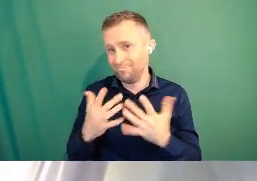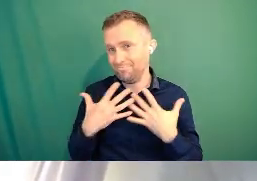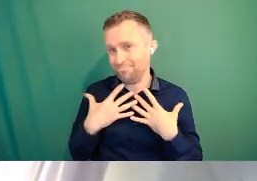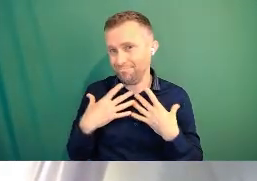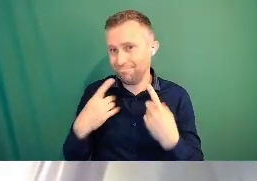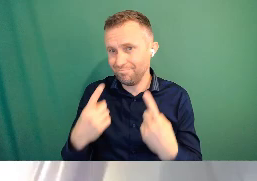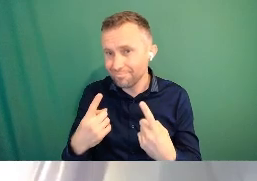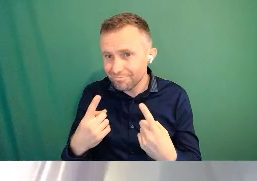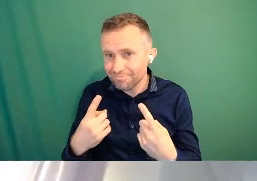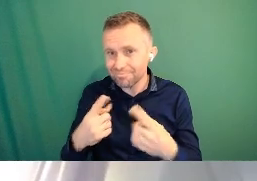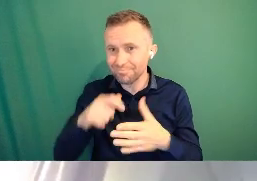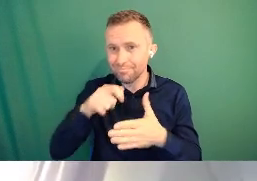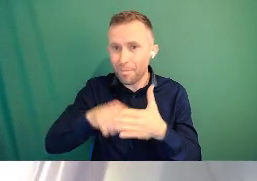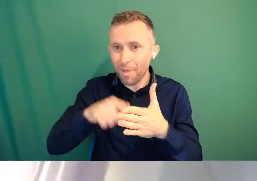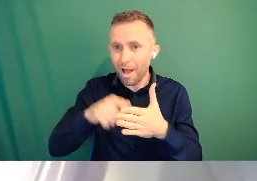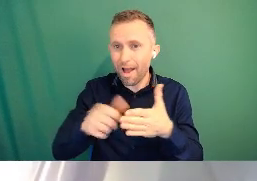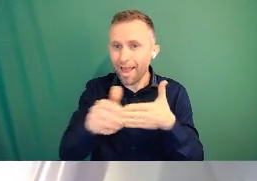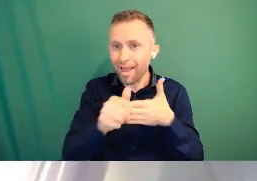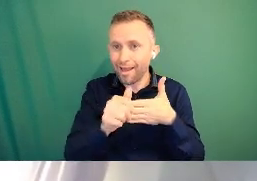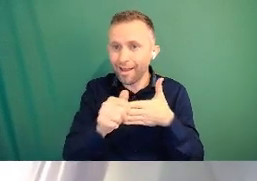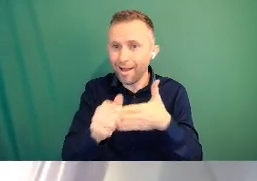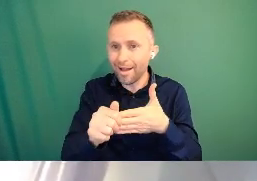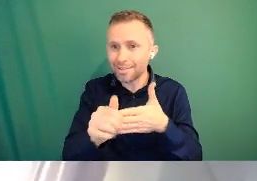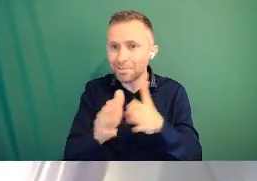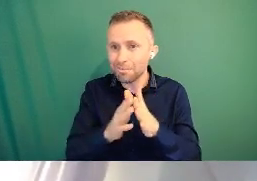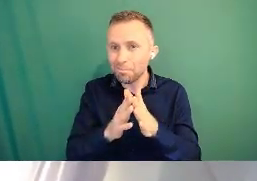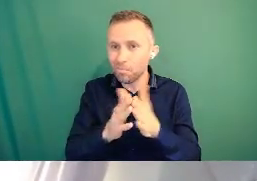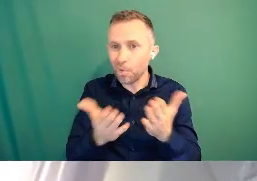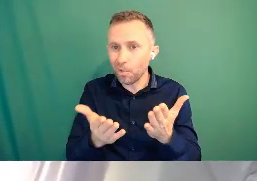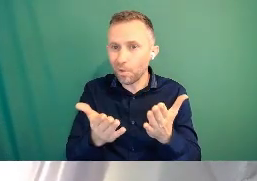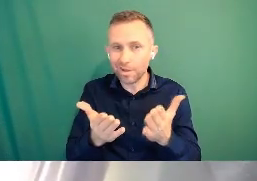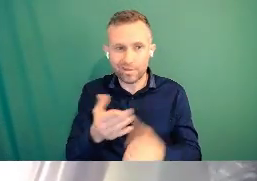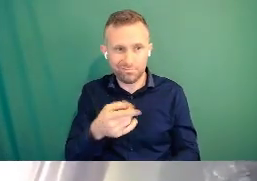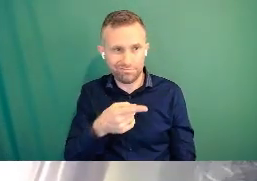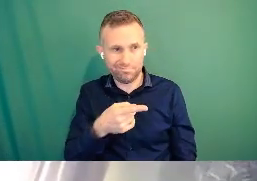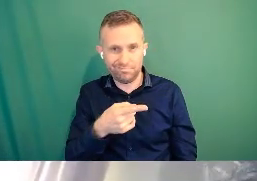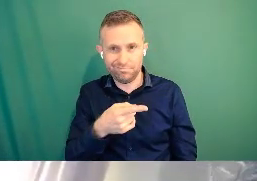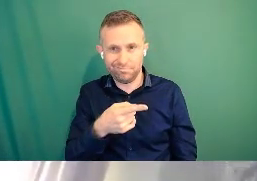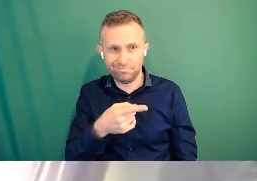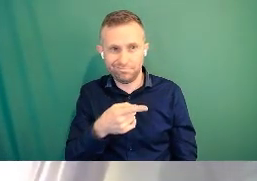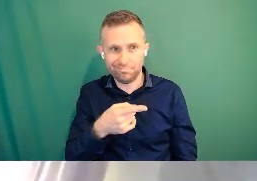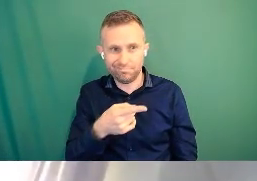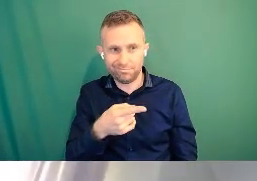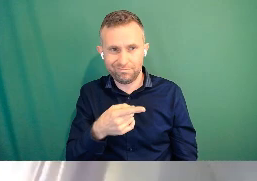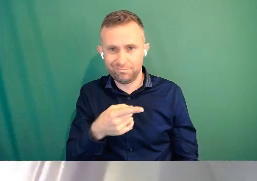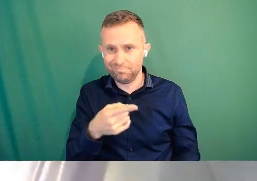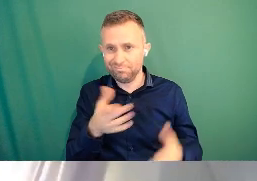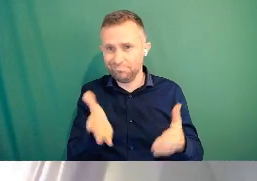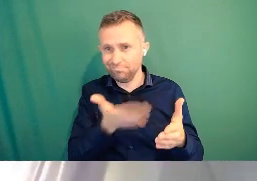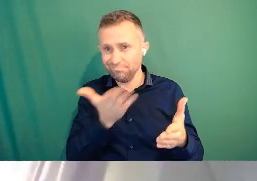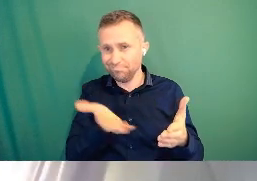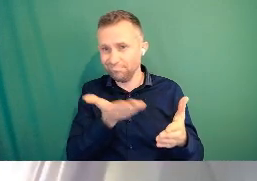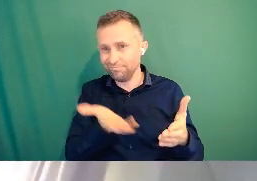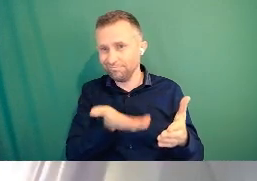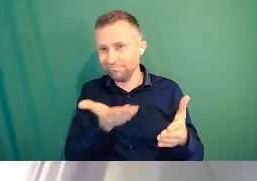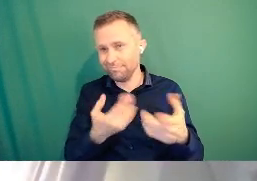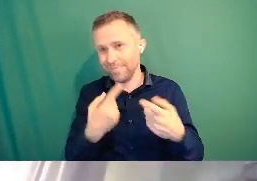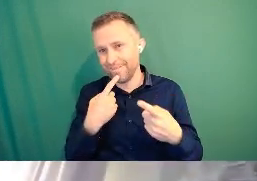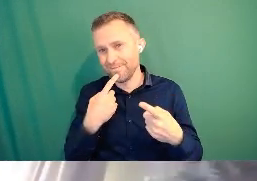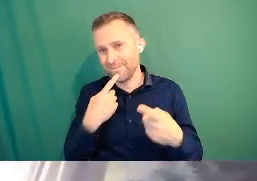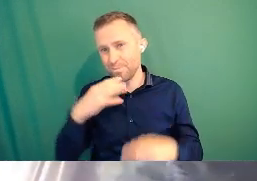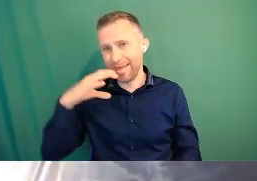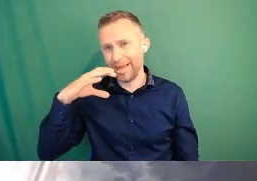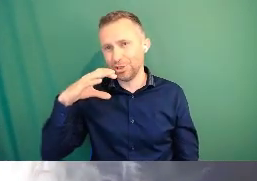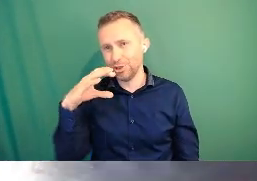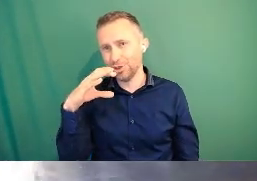website, you can also buy guidebooks. So this is a Castell guidebook, and inside that you can see there